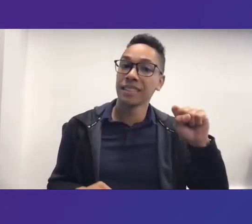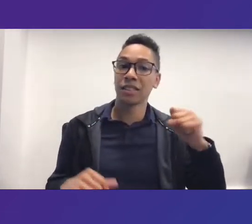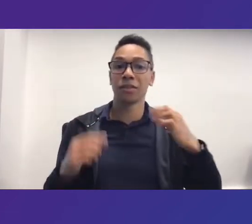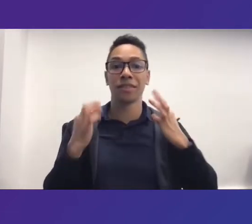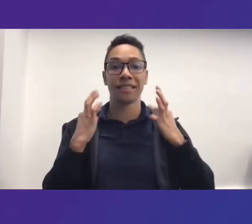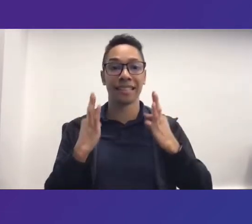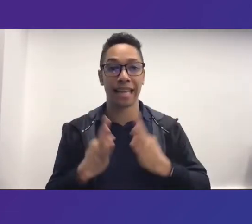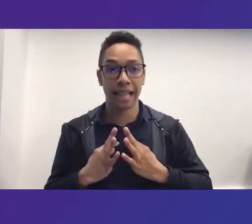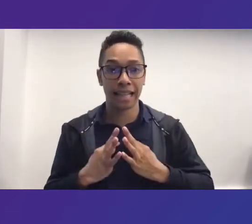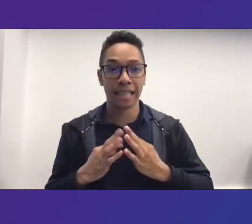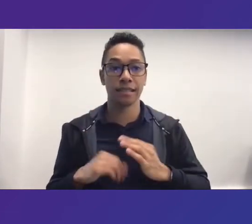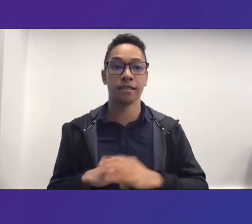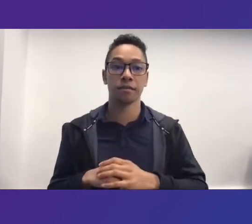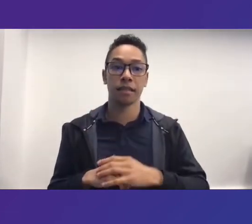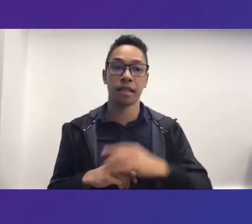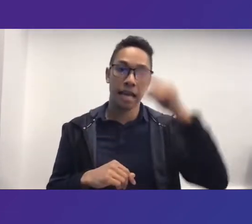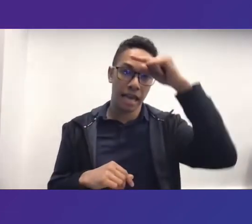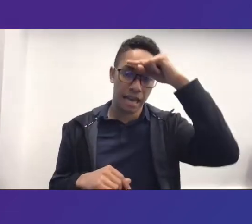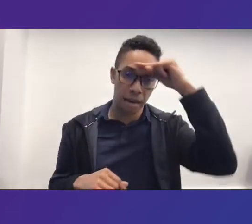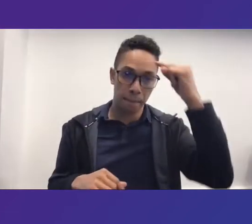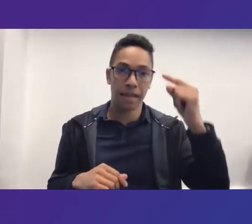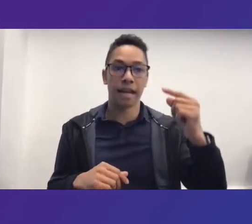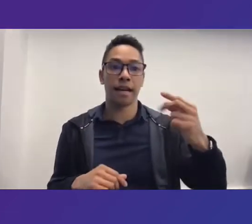a black halter top.